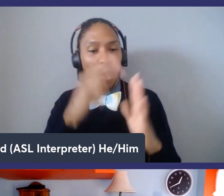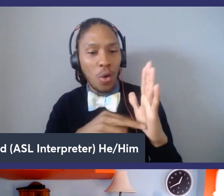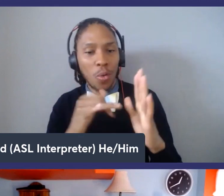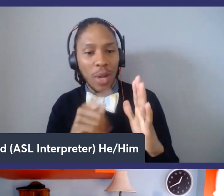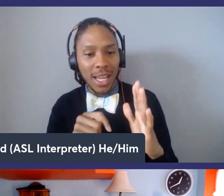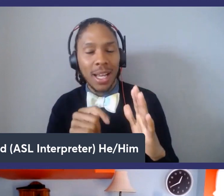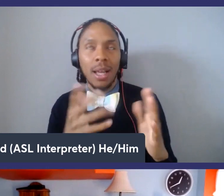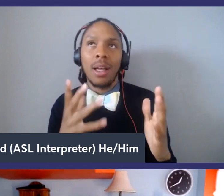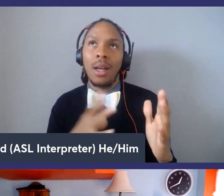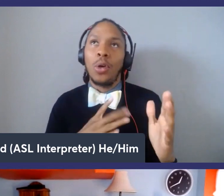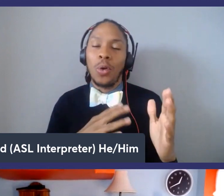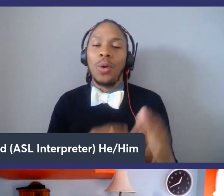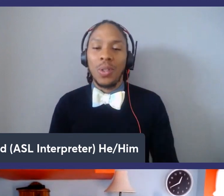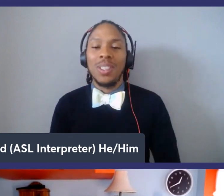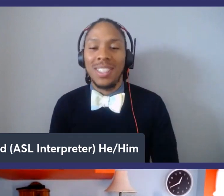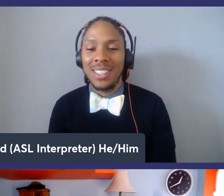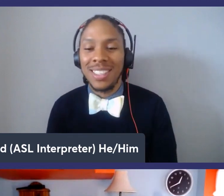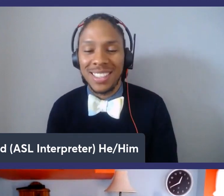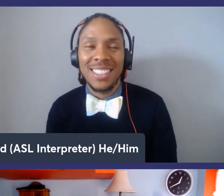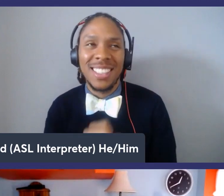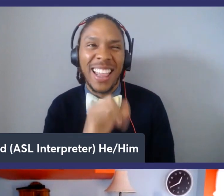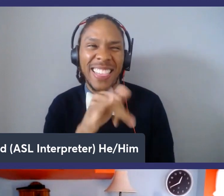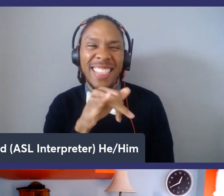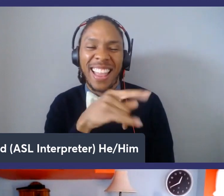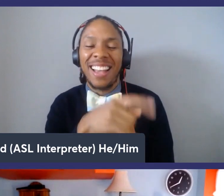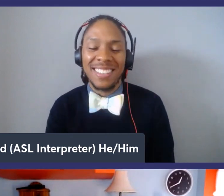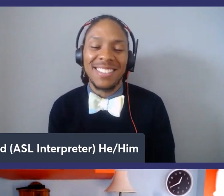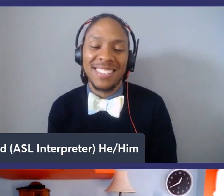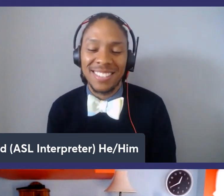coming up. Yep, exactly.